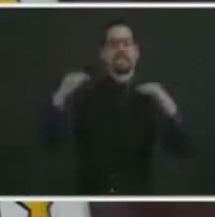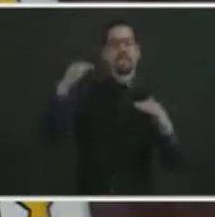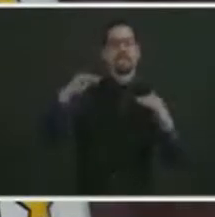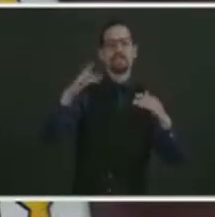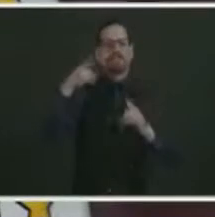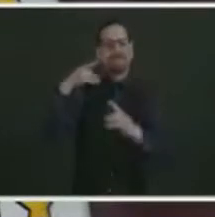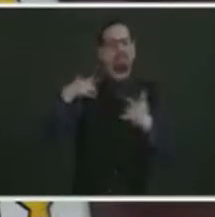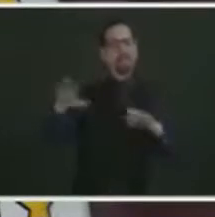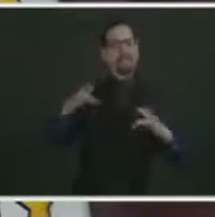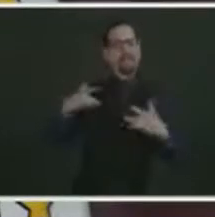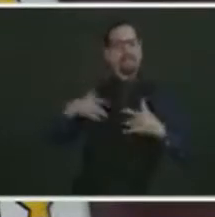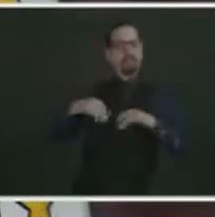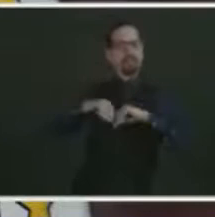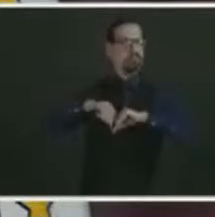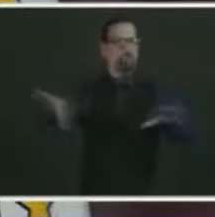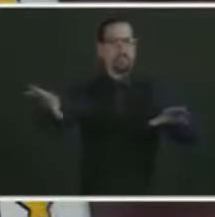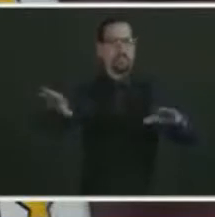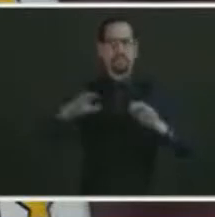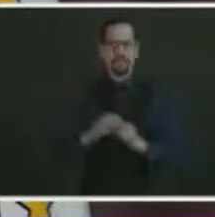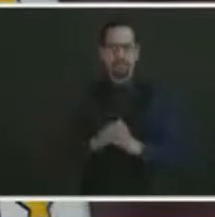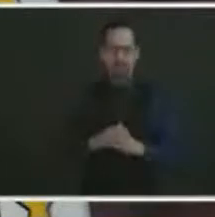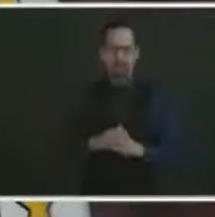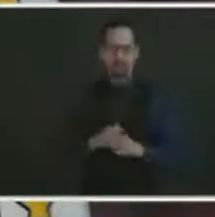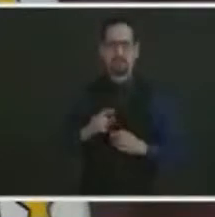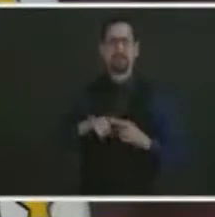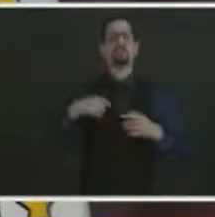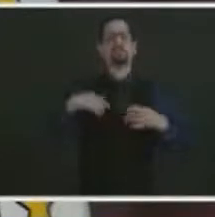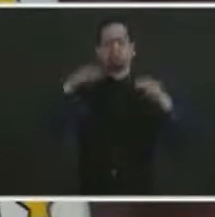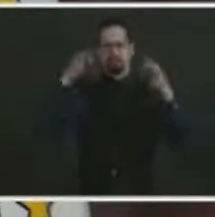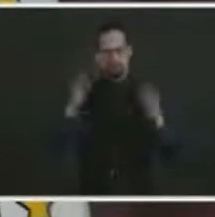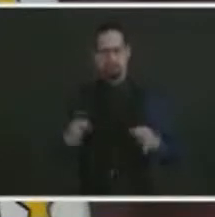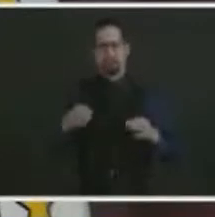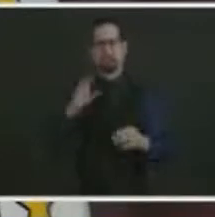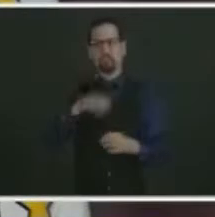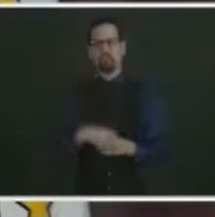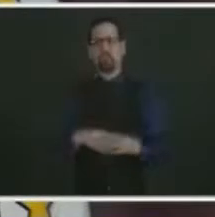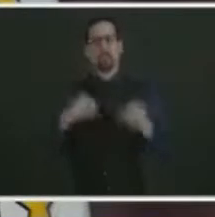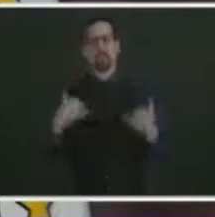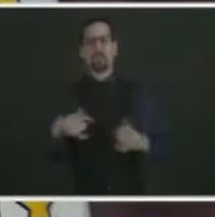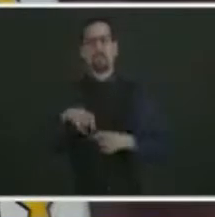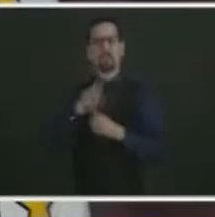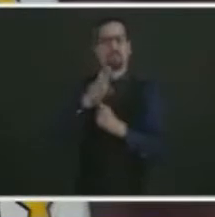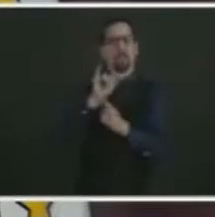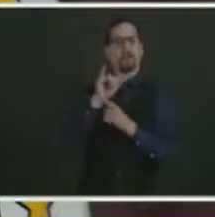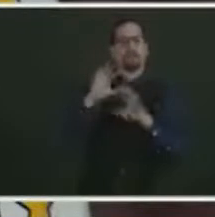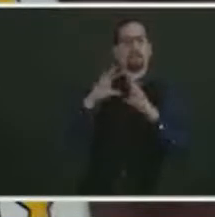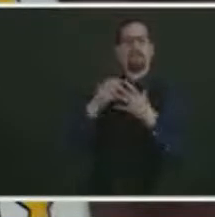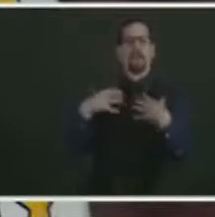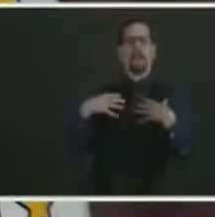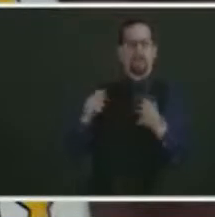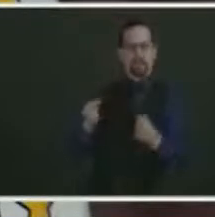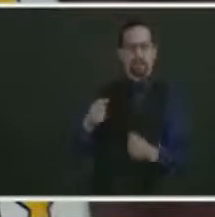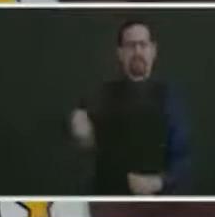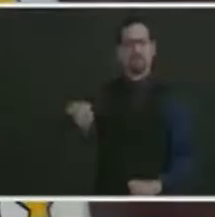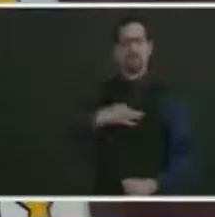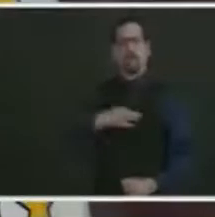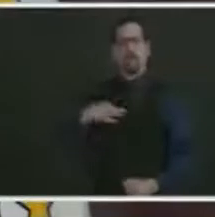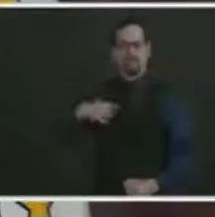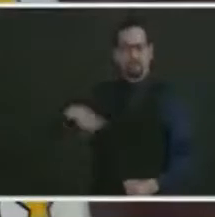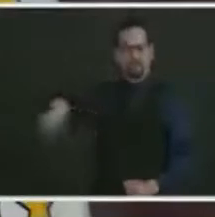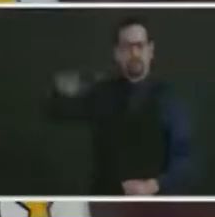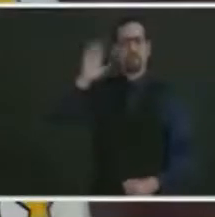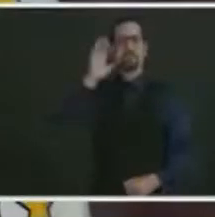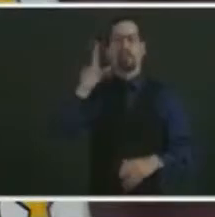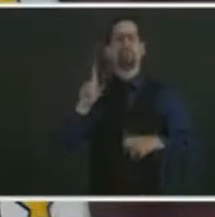doing. Going forward, we will have Rhode Island Department of Health staff present in good numbers